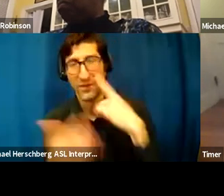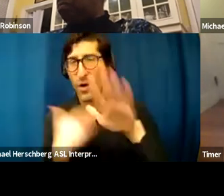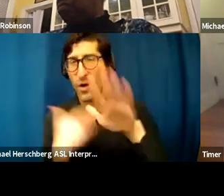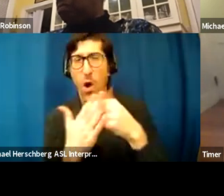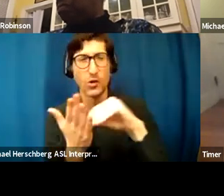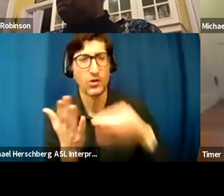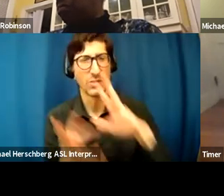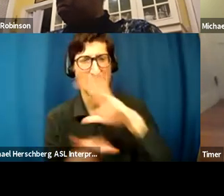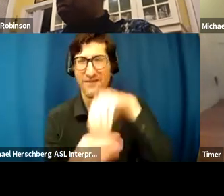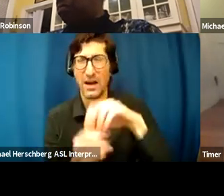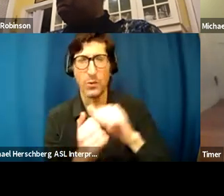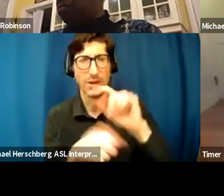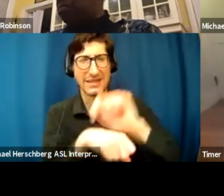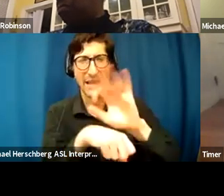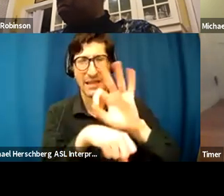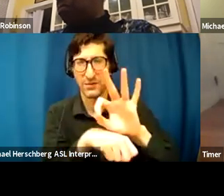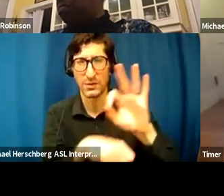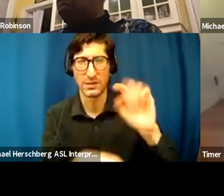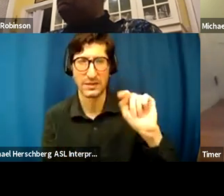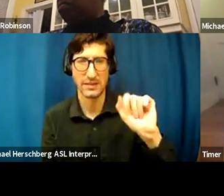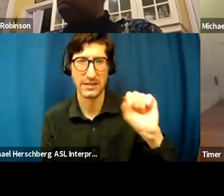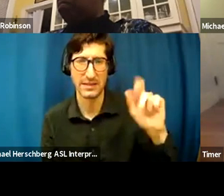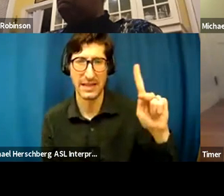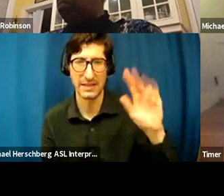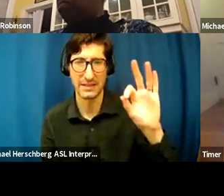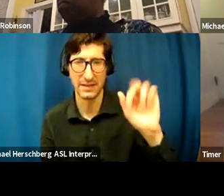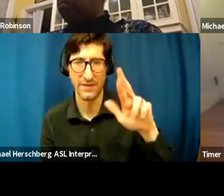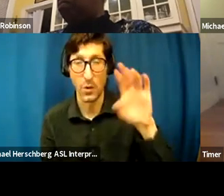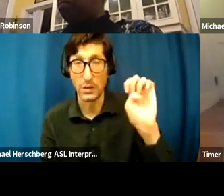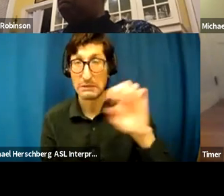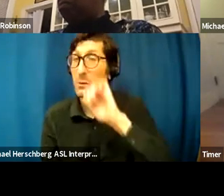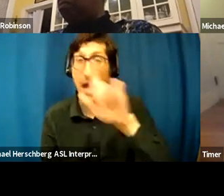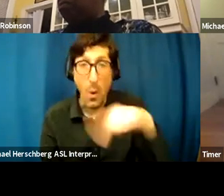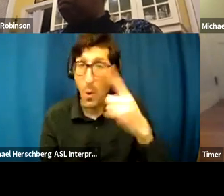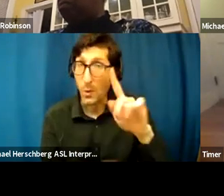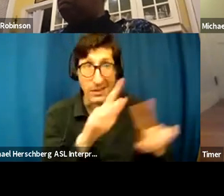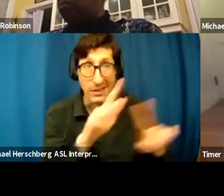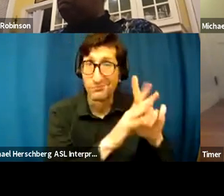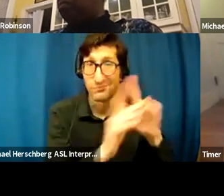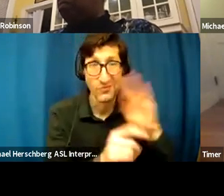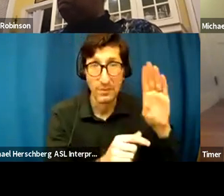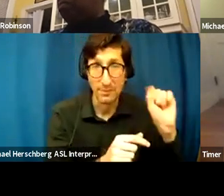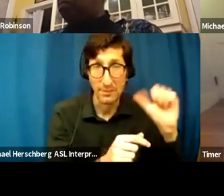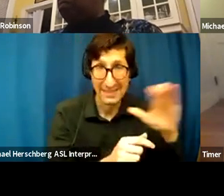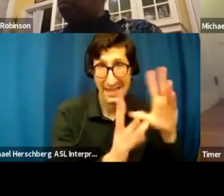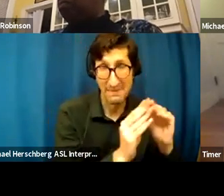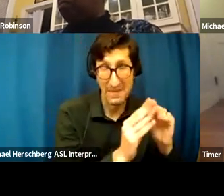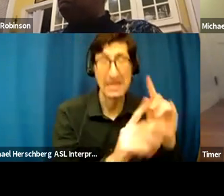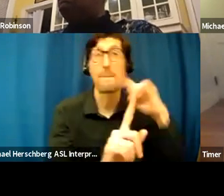also serve on task forces. So they're not just going to the BSAC meetings, but they're also on task forces.